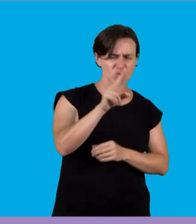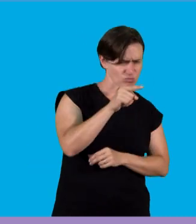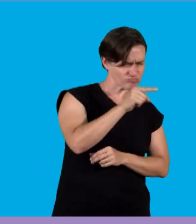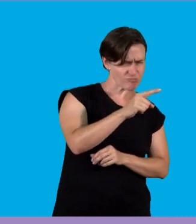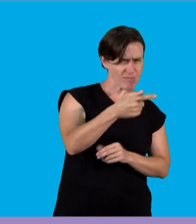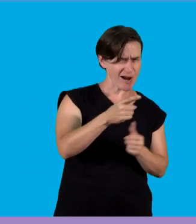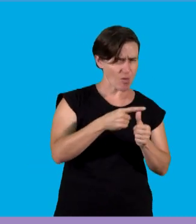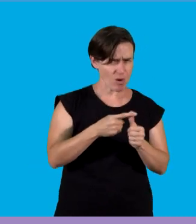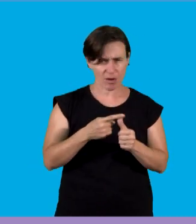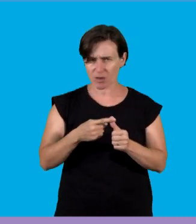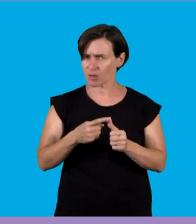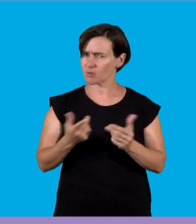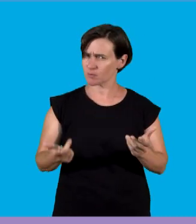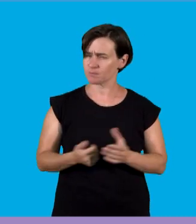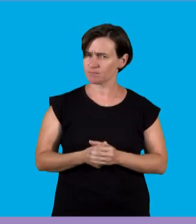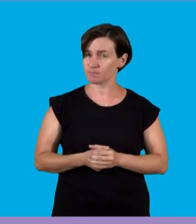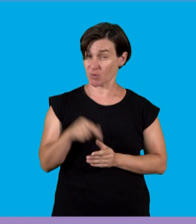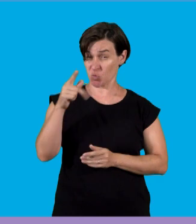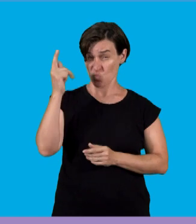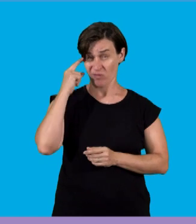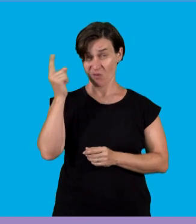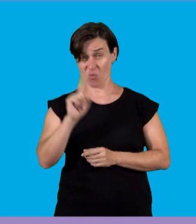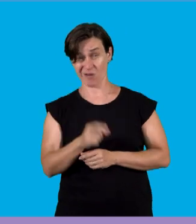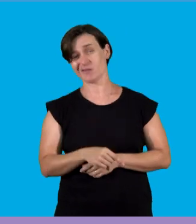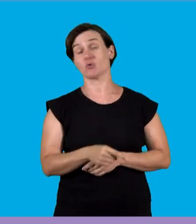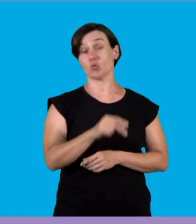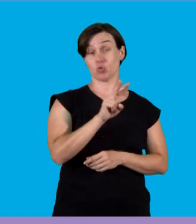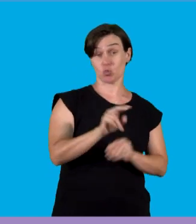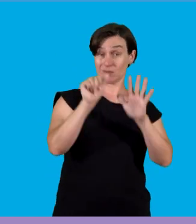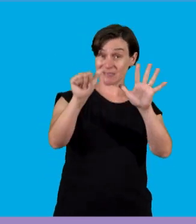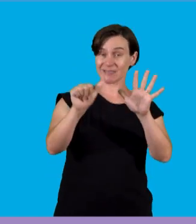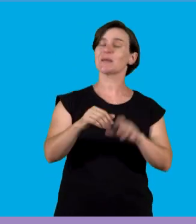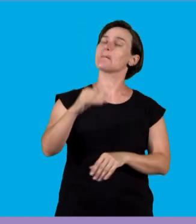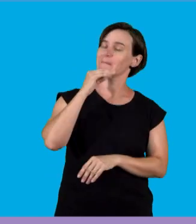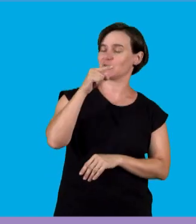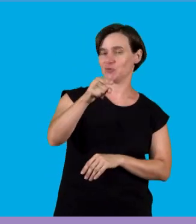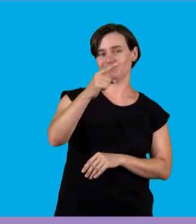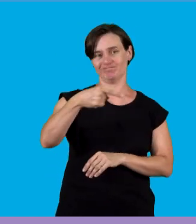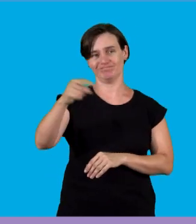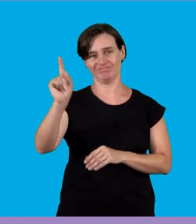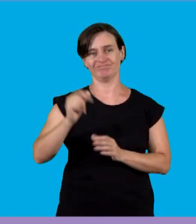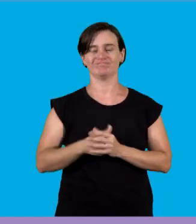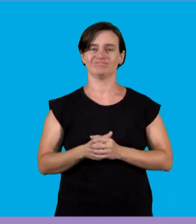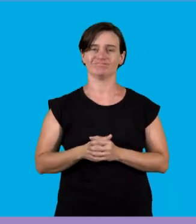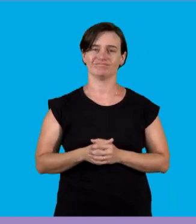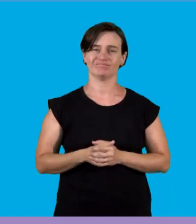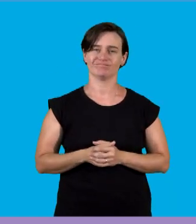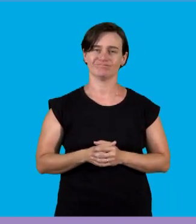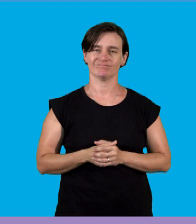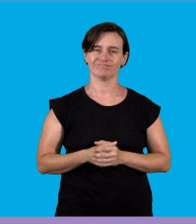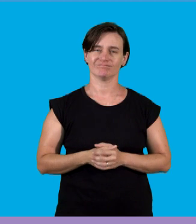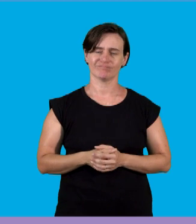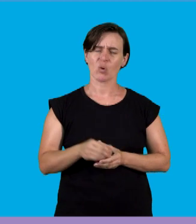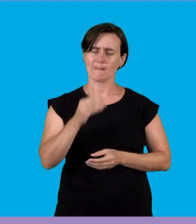many 2's do we have in total? Yes, if you are thinking of 2 exponent 6, then you are absolutely